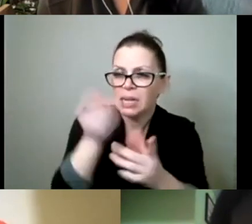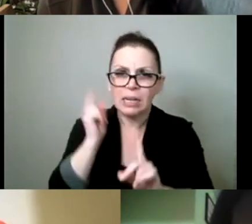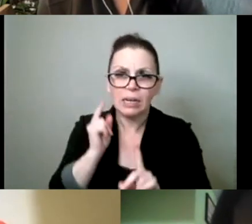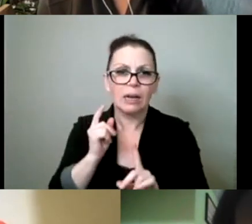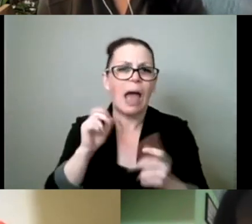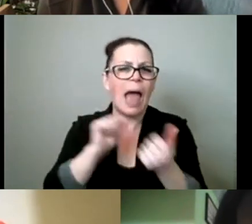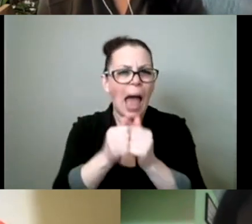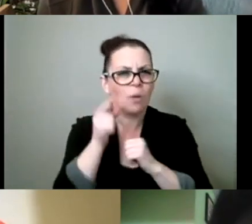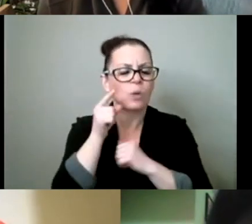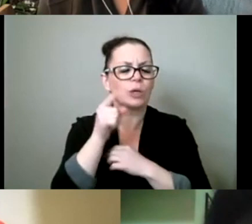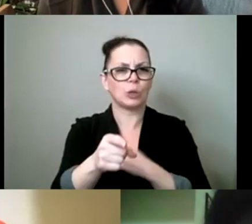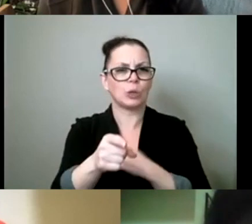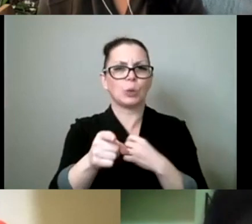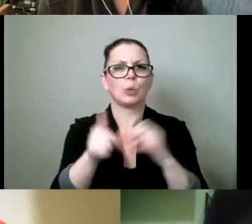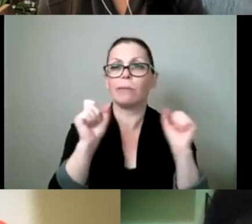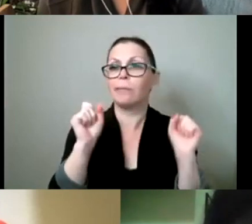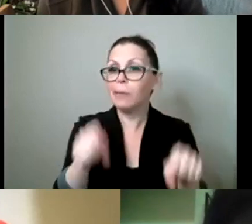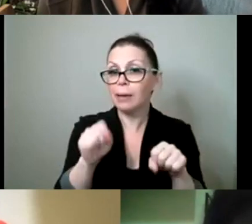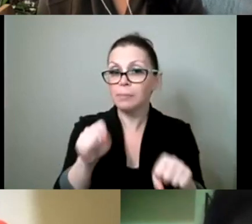you able to